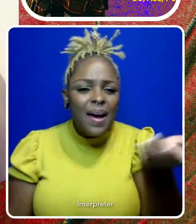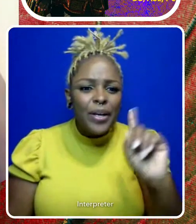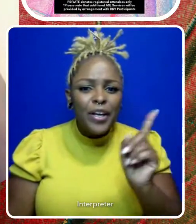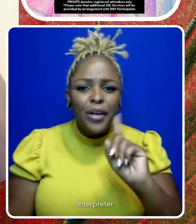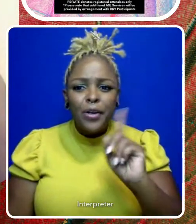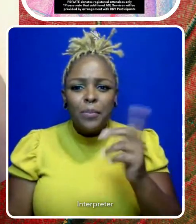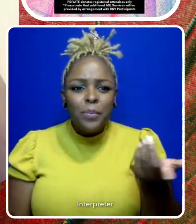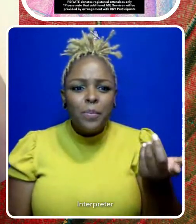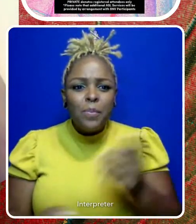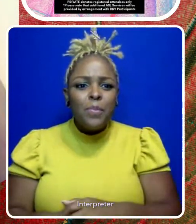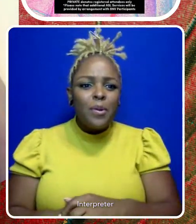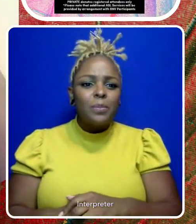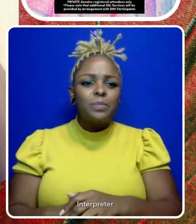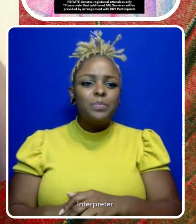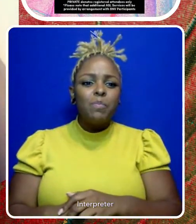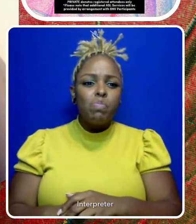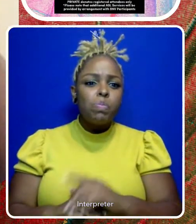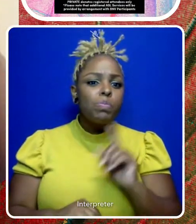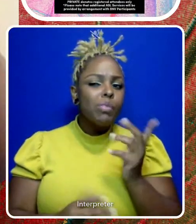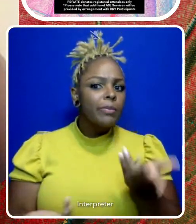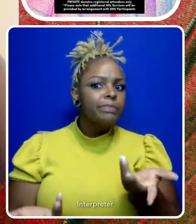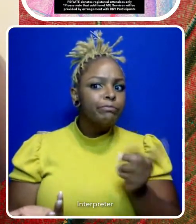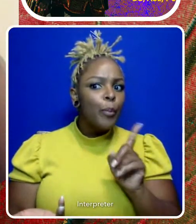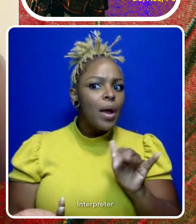Where is Linda?